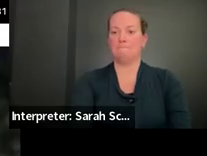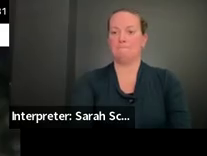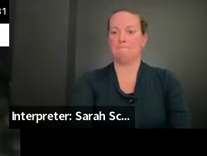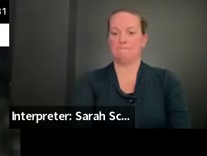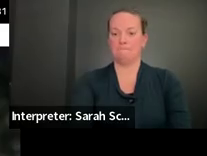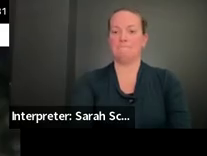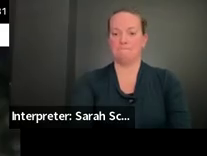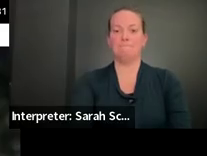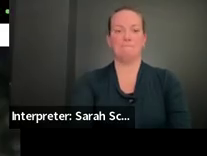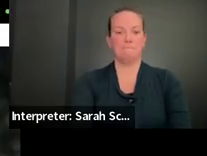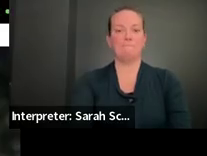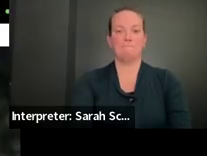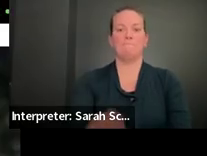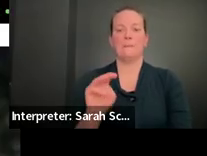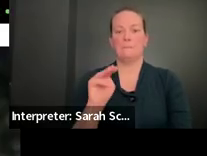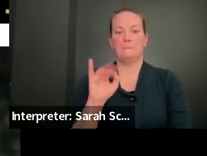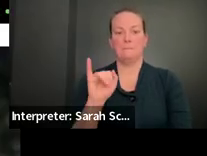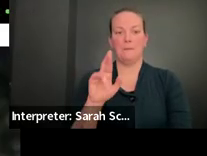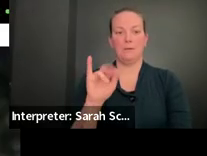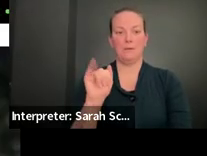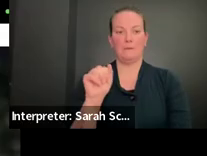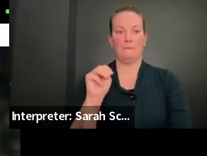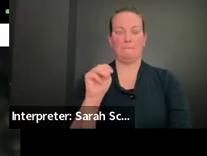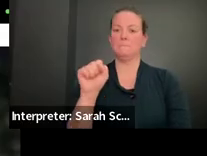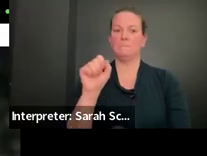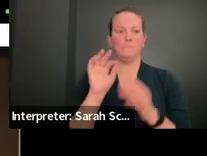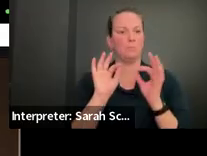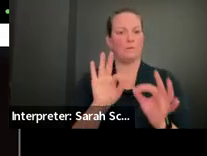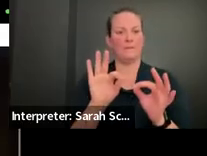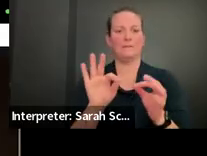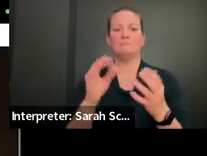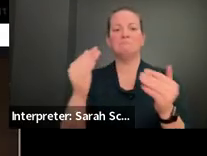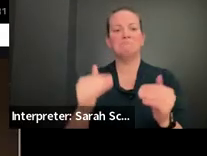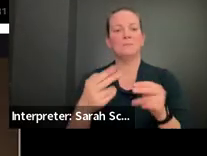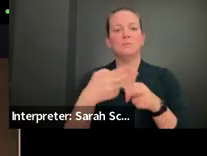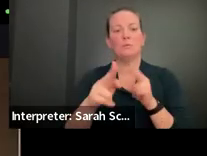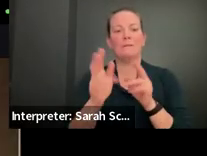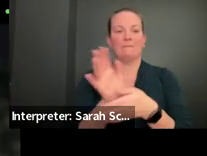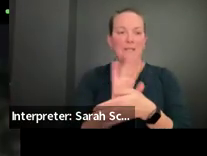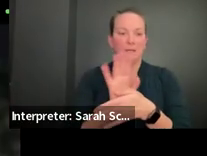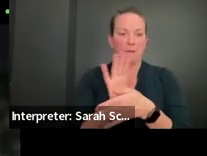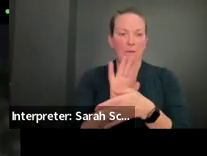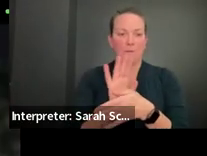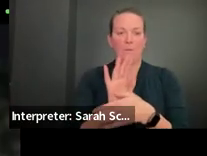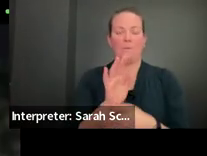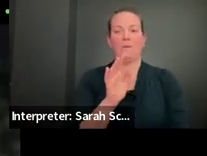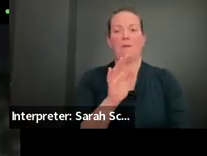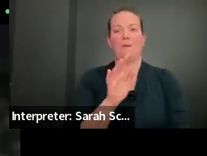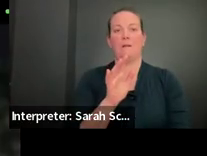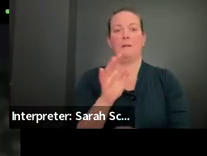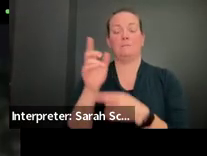Perfect. I think we'll just show you another little video. And of course, at the end of this